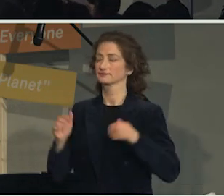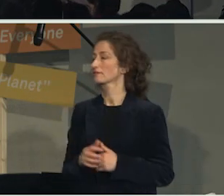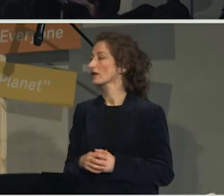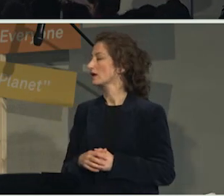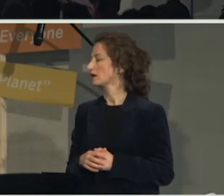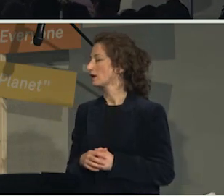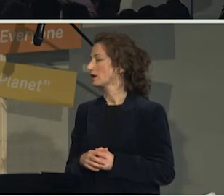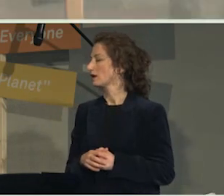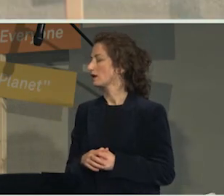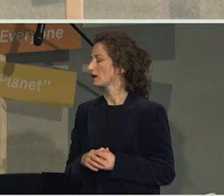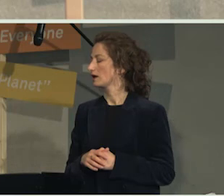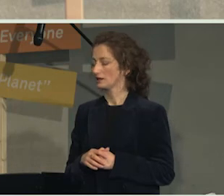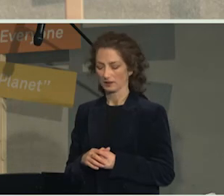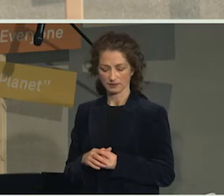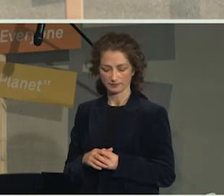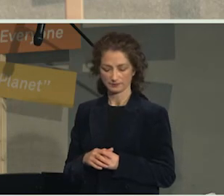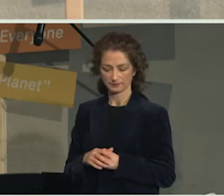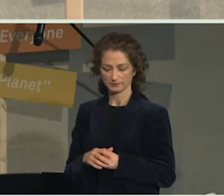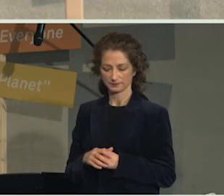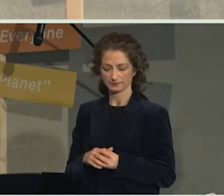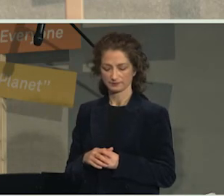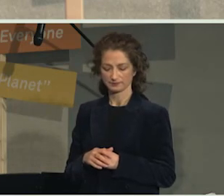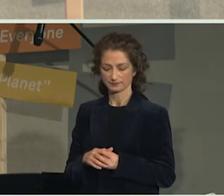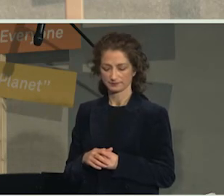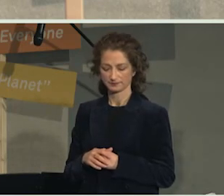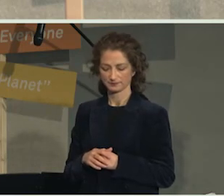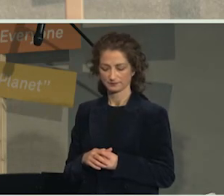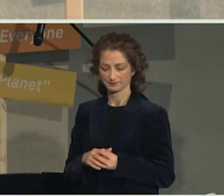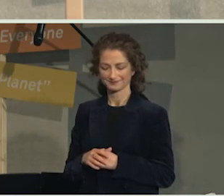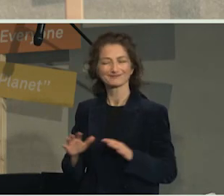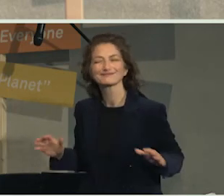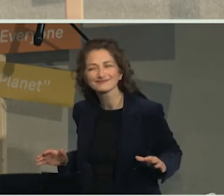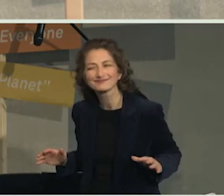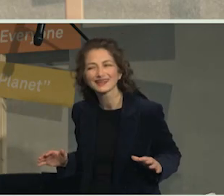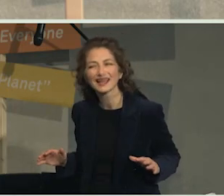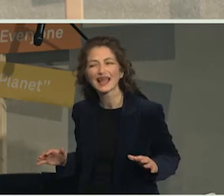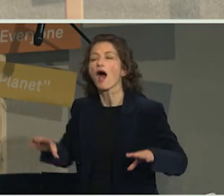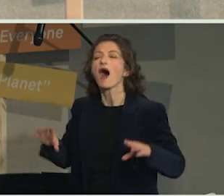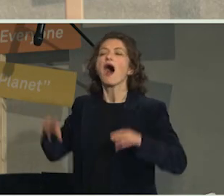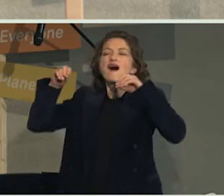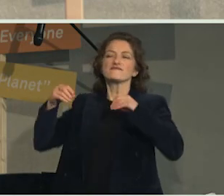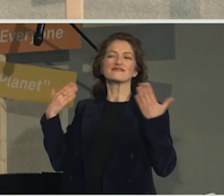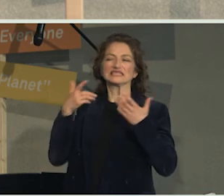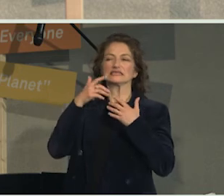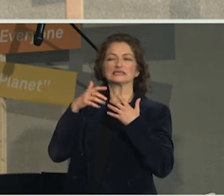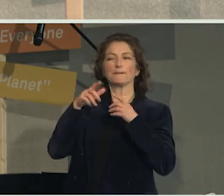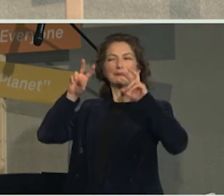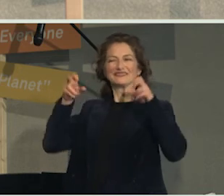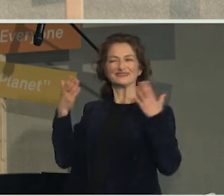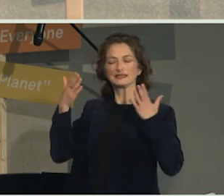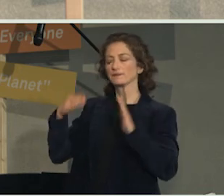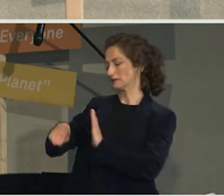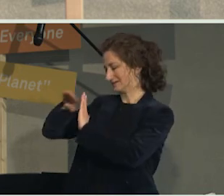From its inception was articulated to capture law's refusal to see compound discrimination. It was offered as a